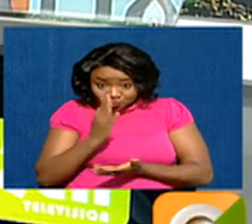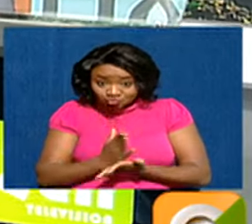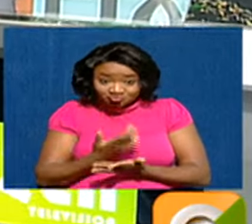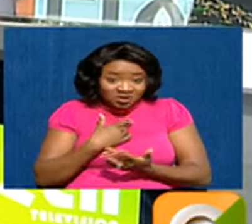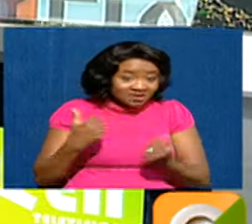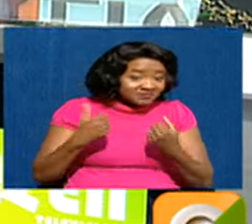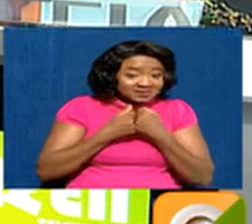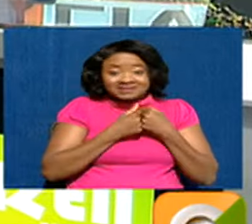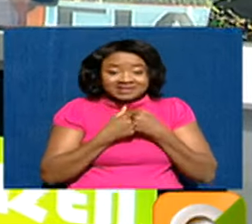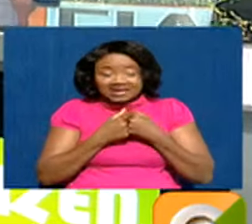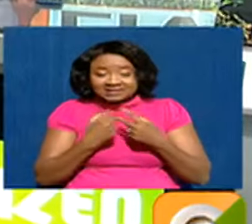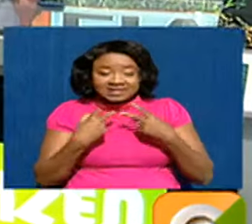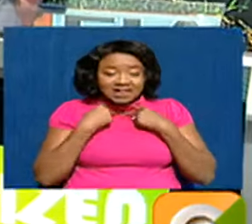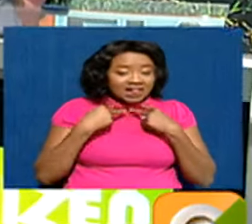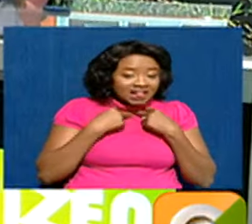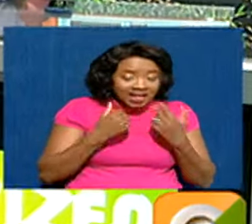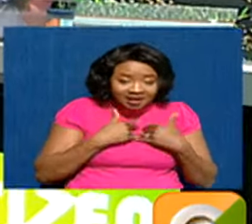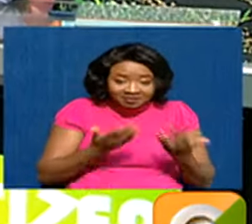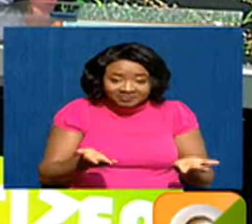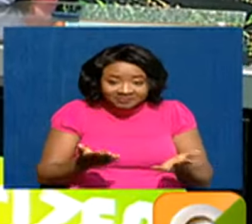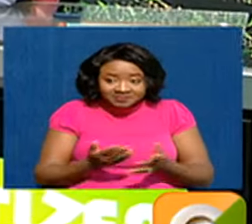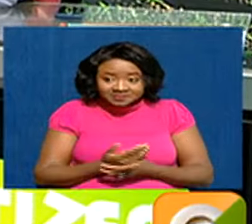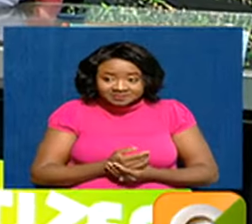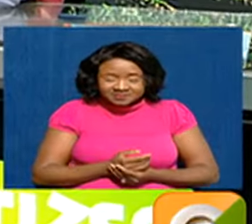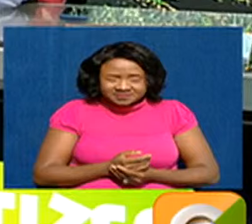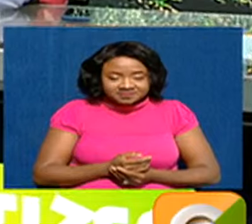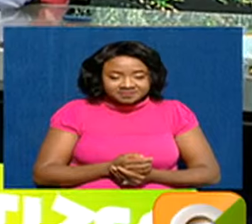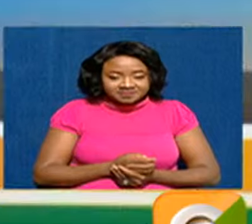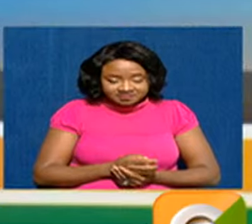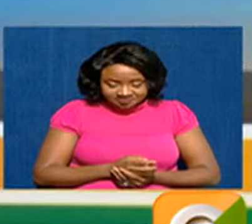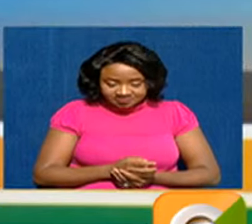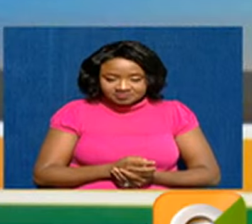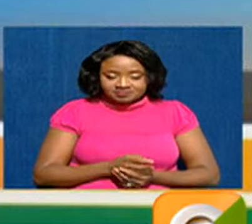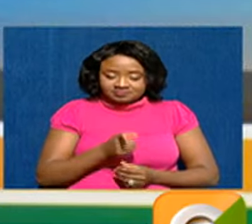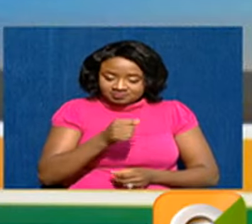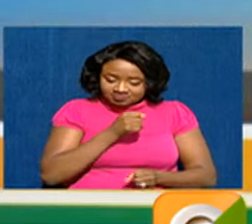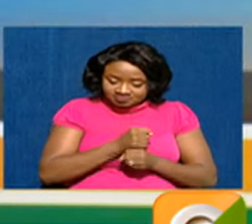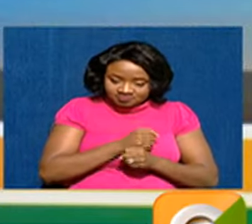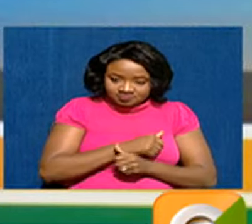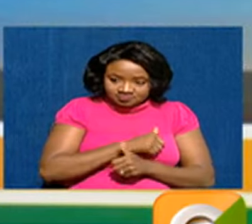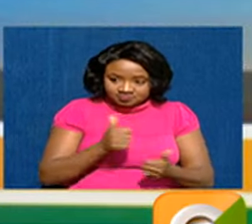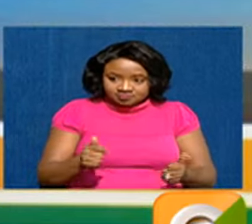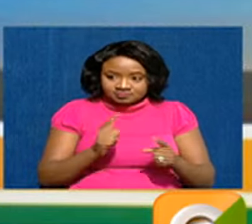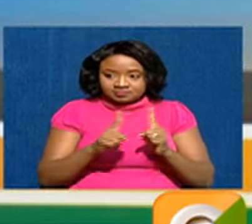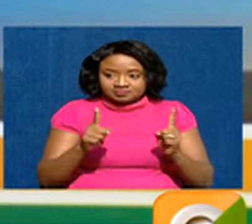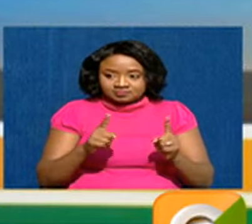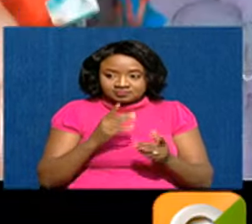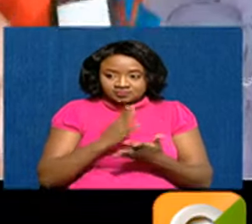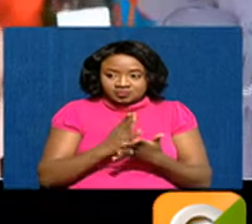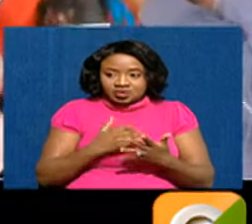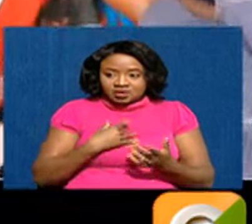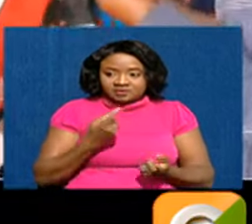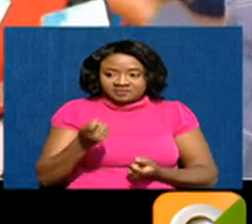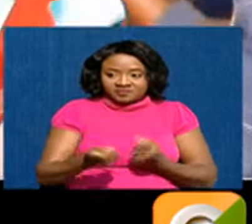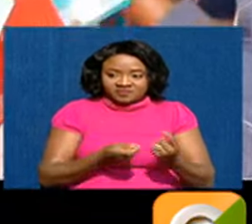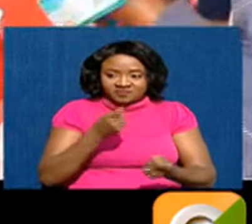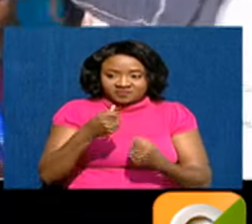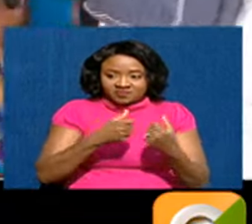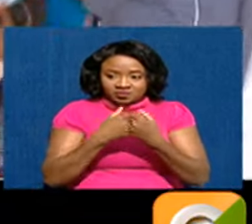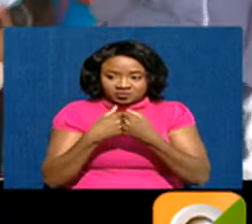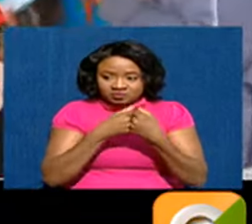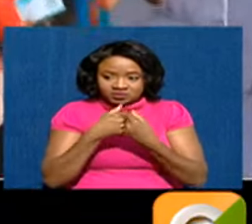there teething problems? Or it's going well? Yes, it is working. But there are some problems. Number one,